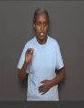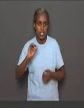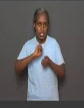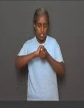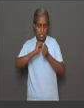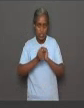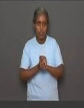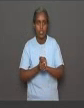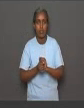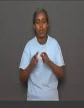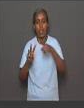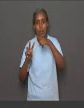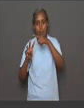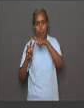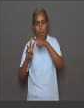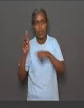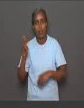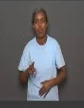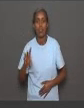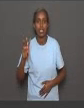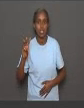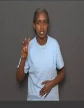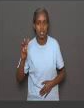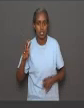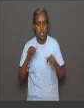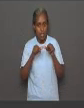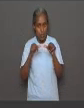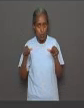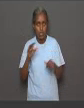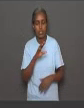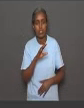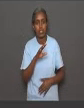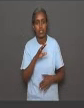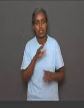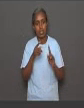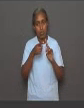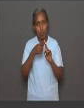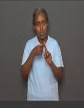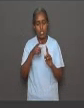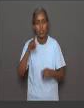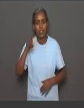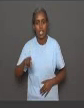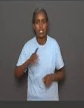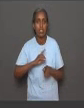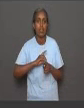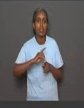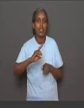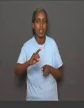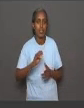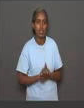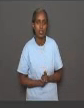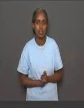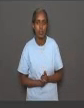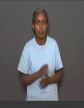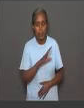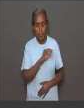shift it by pi over 6 units in the positive x direction